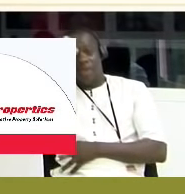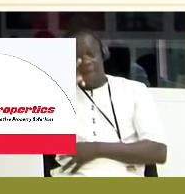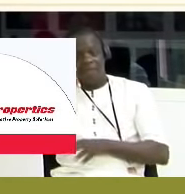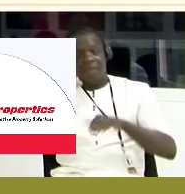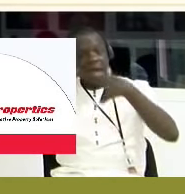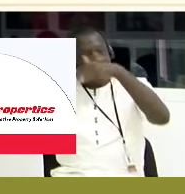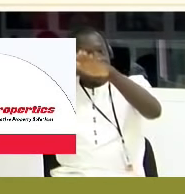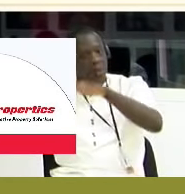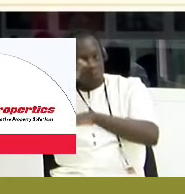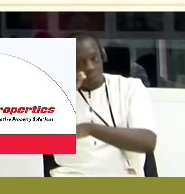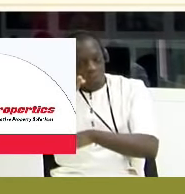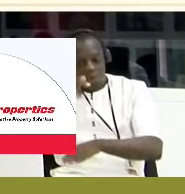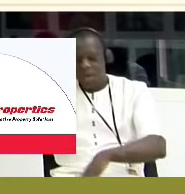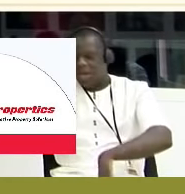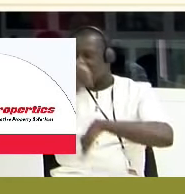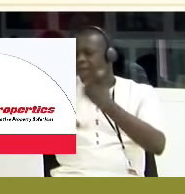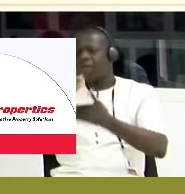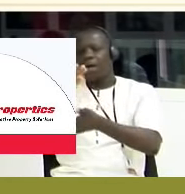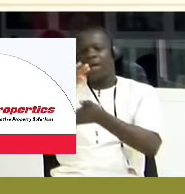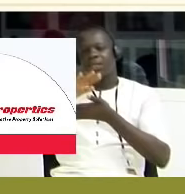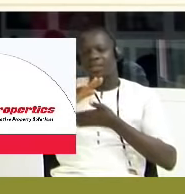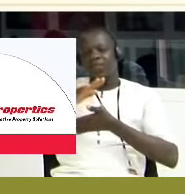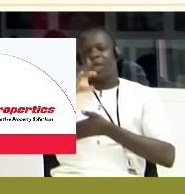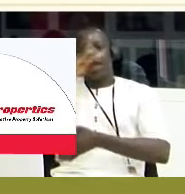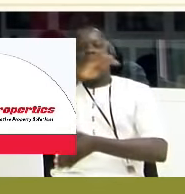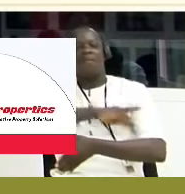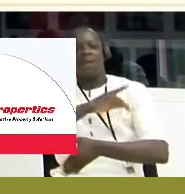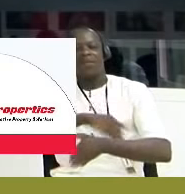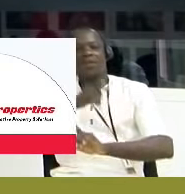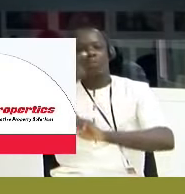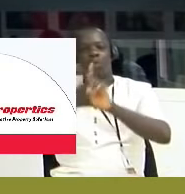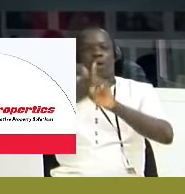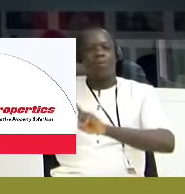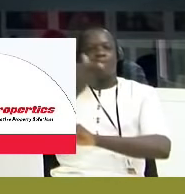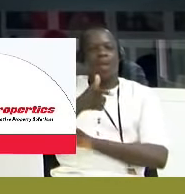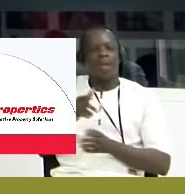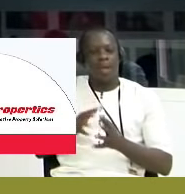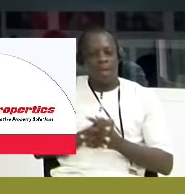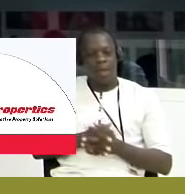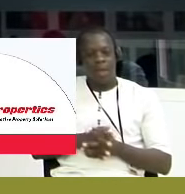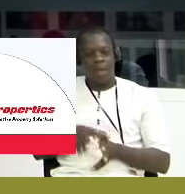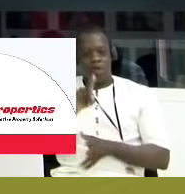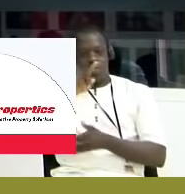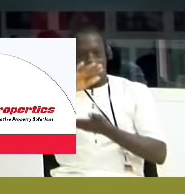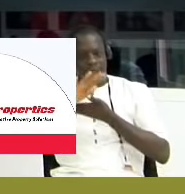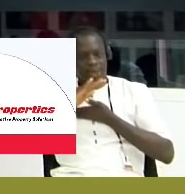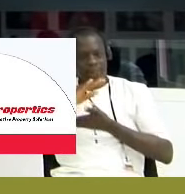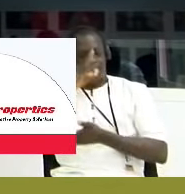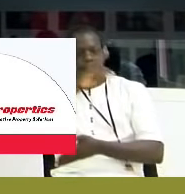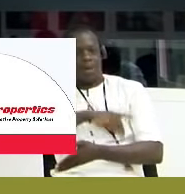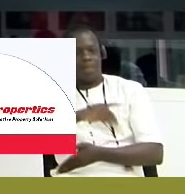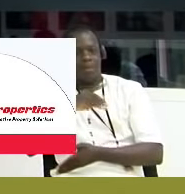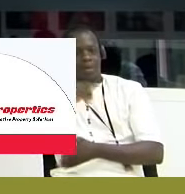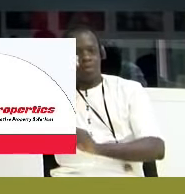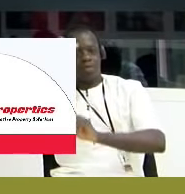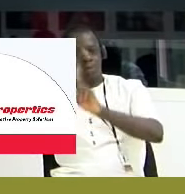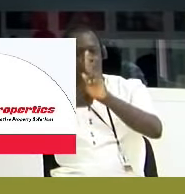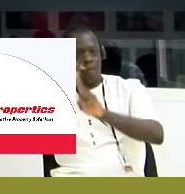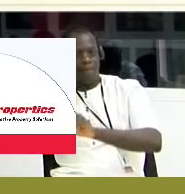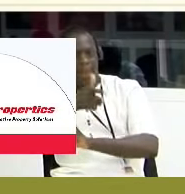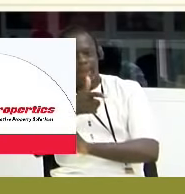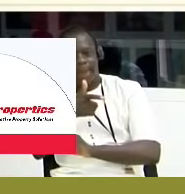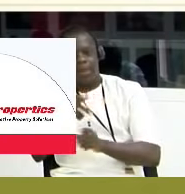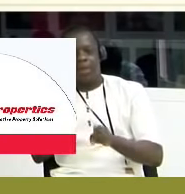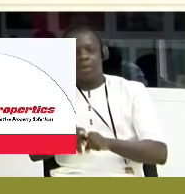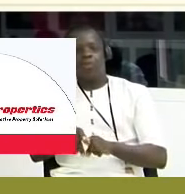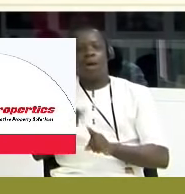benefits. But did you eventually receive some benefits or your salary? The salary stopped that